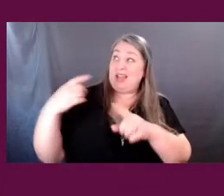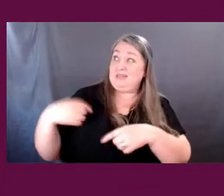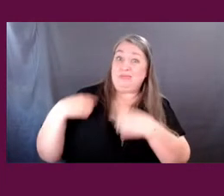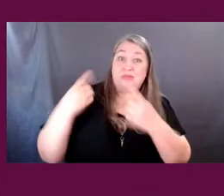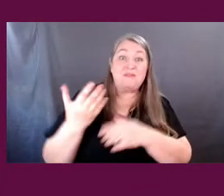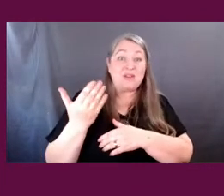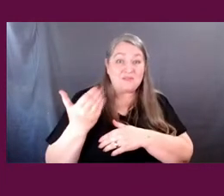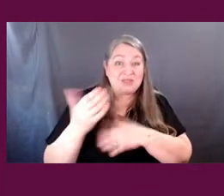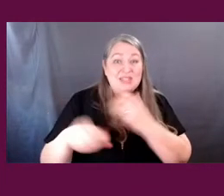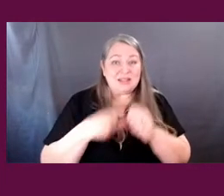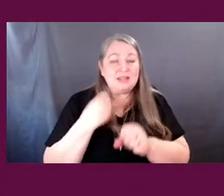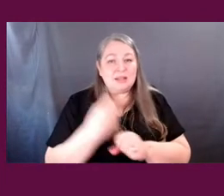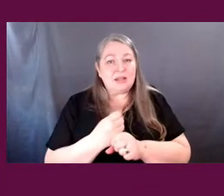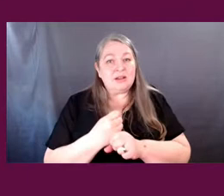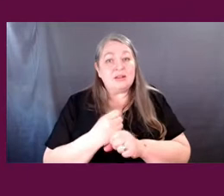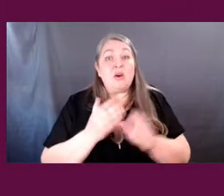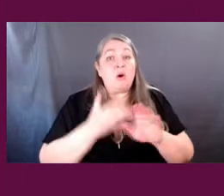than